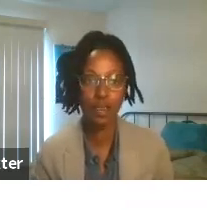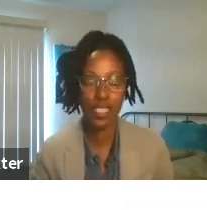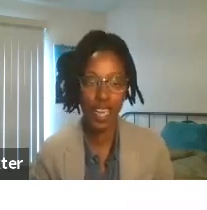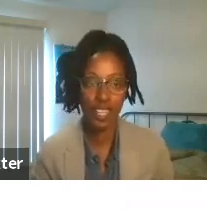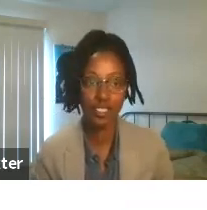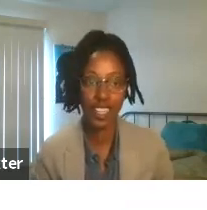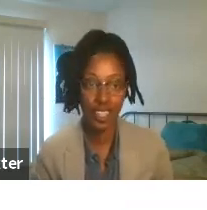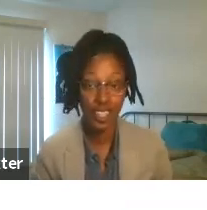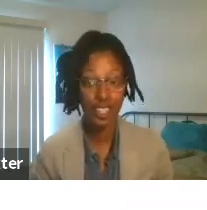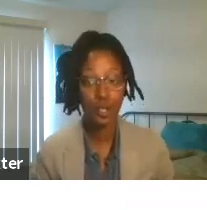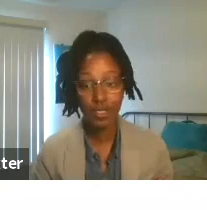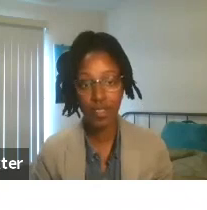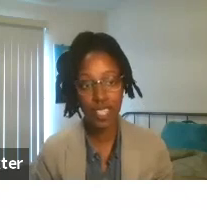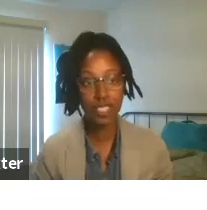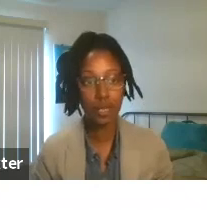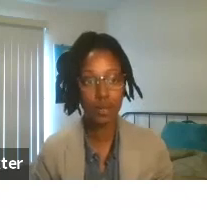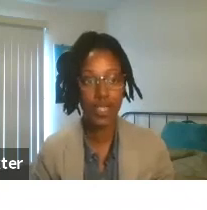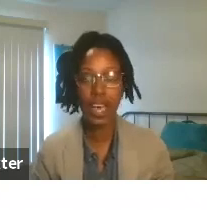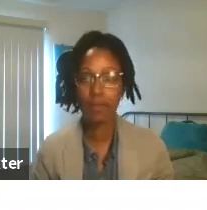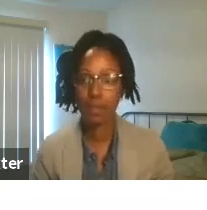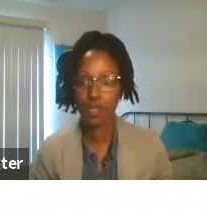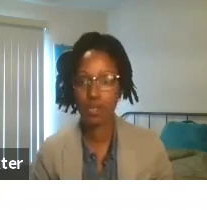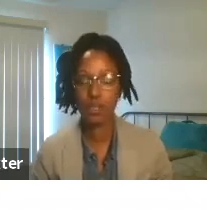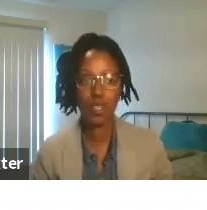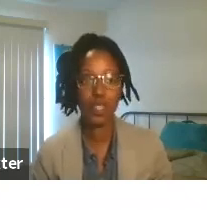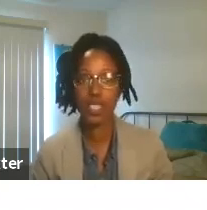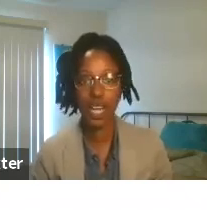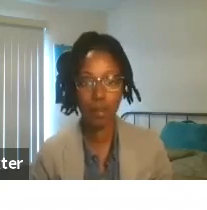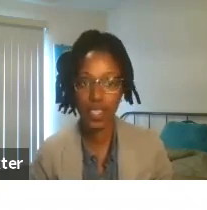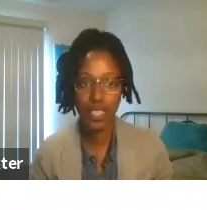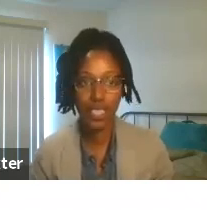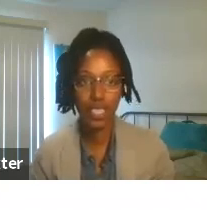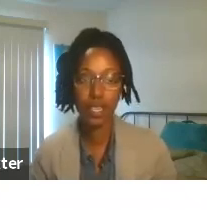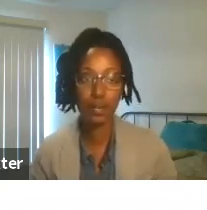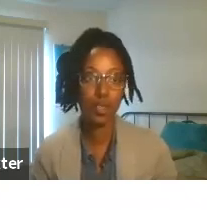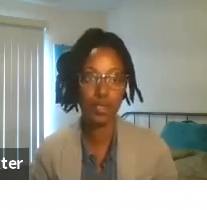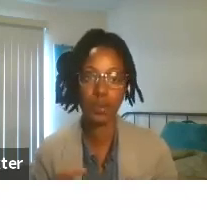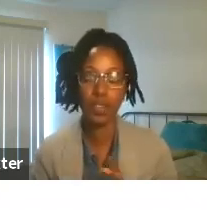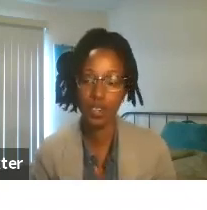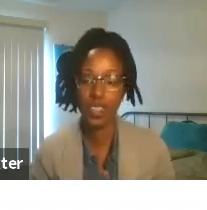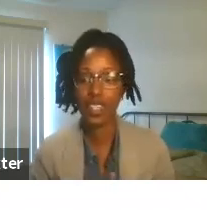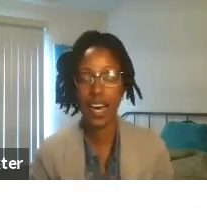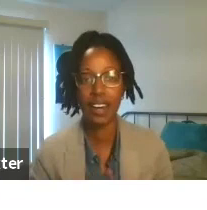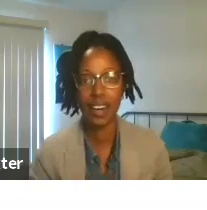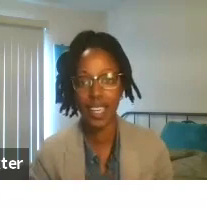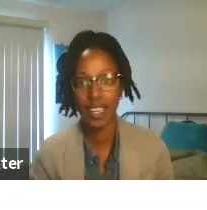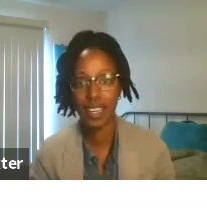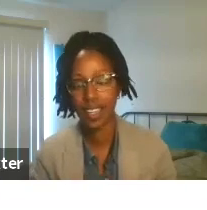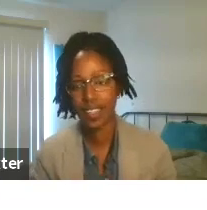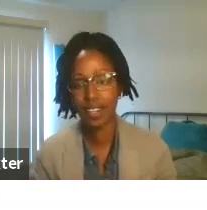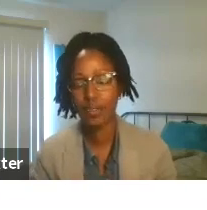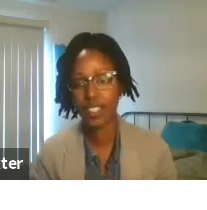encourage faculty to actually cultivate relationships with staff members who are doing a really good job of this, sort of subvert the